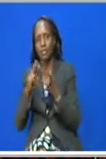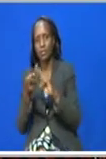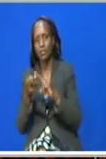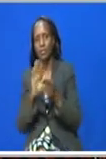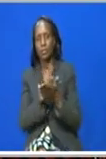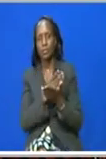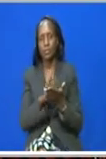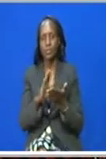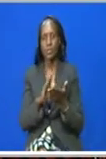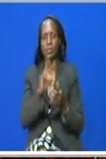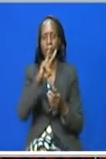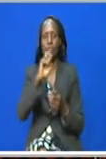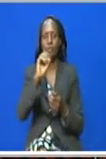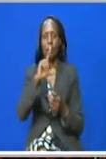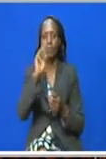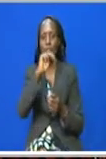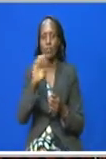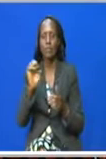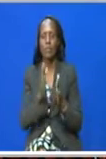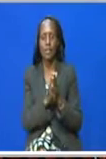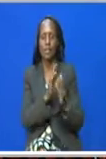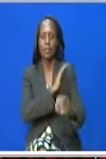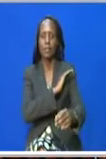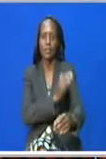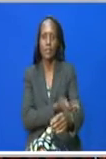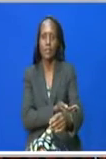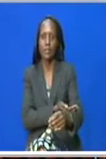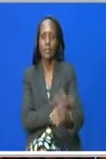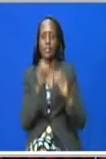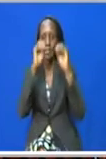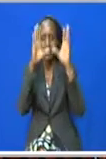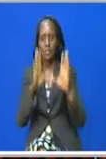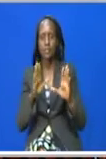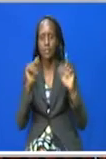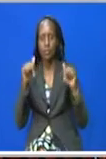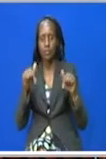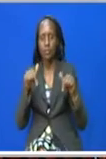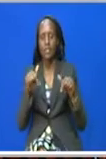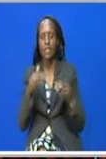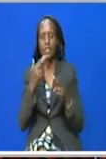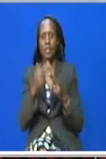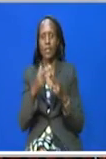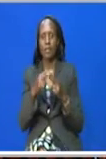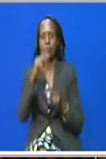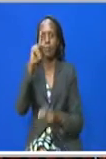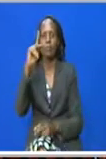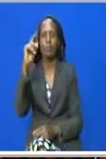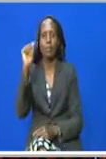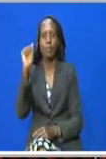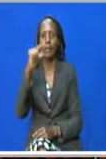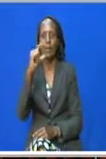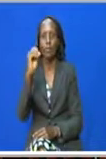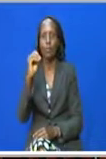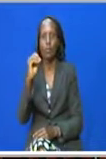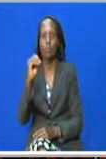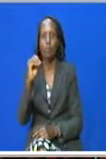between the volume and the capacity. The teacher of the day is Mr. Kago. Welcome.